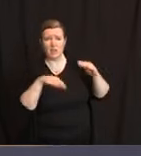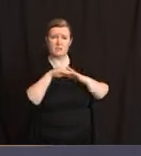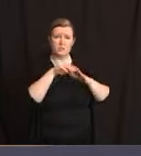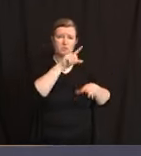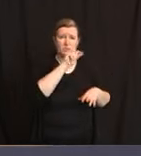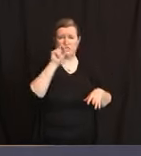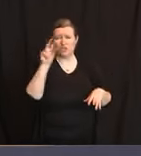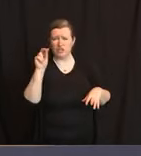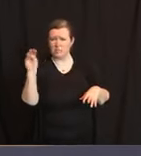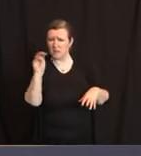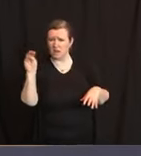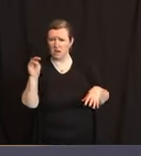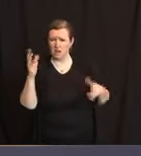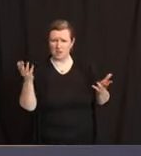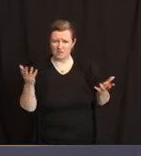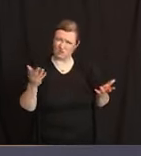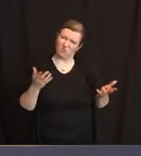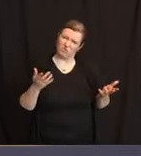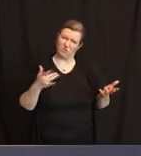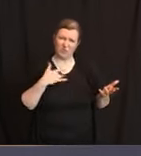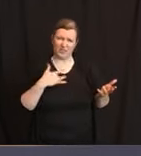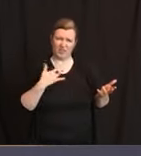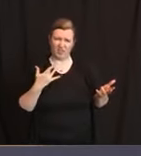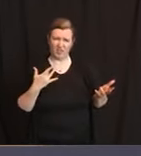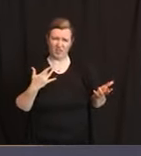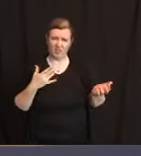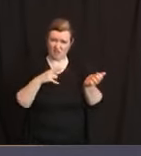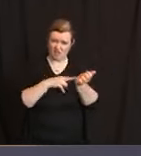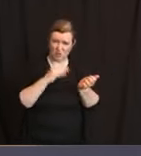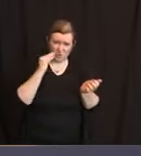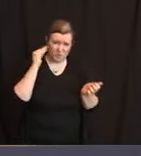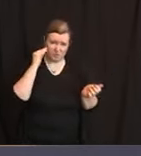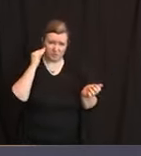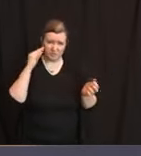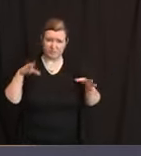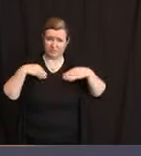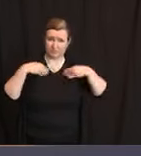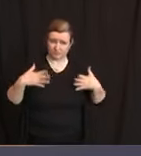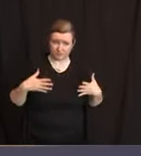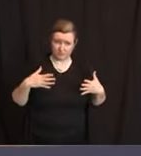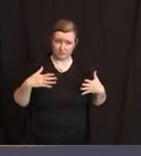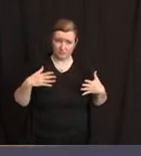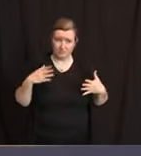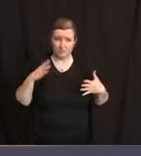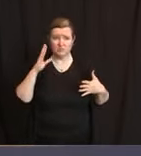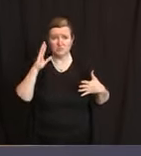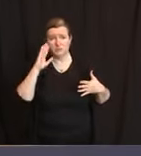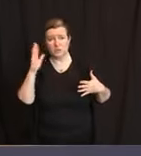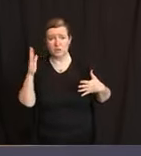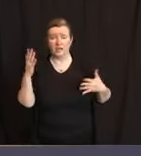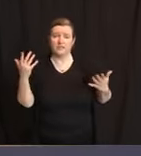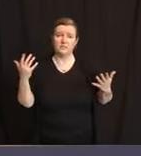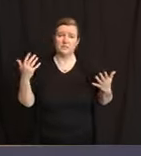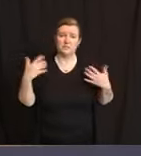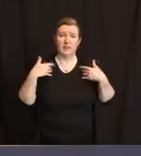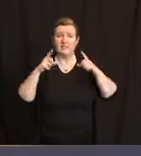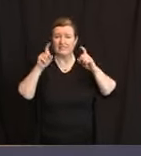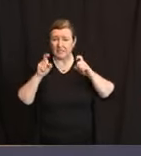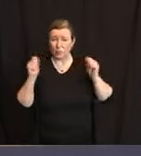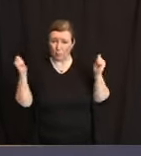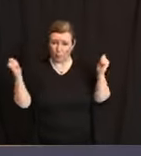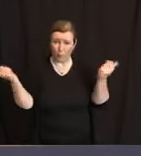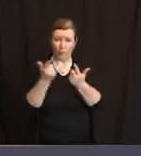that, or do you have any confidence that long-term care operators can develop and implement universal testing and continue testing in the deadlines you